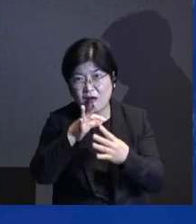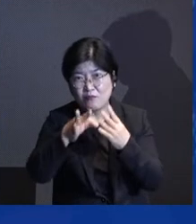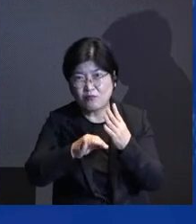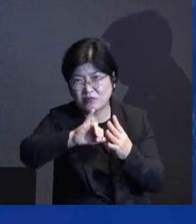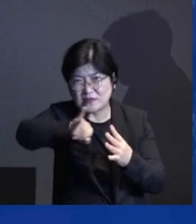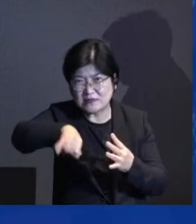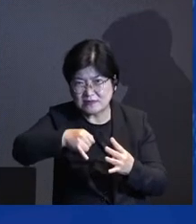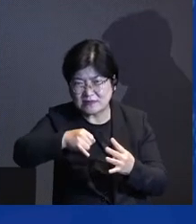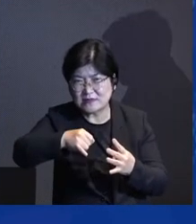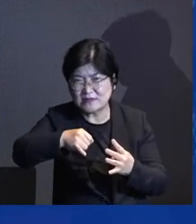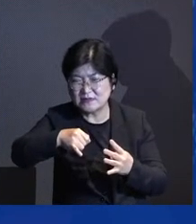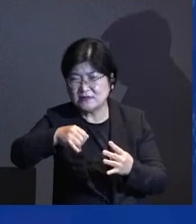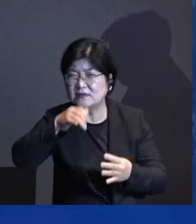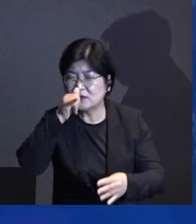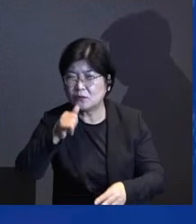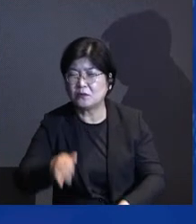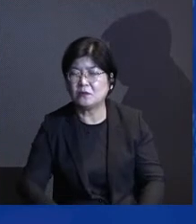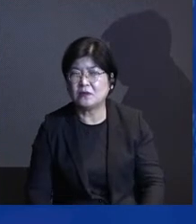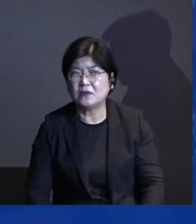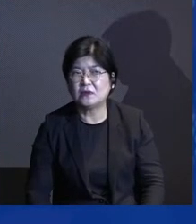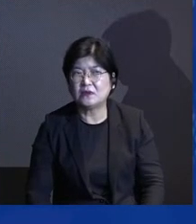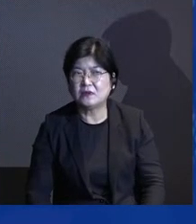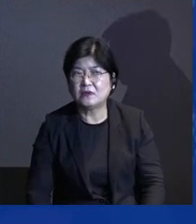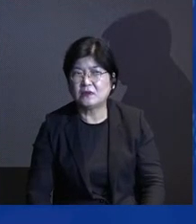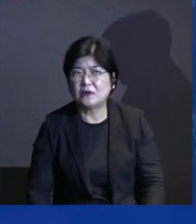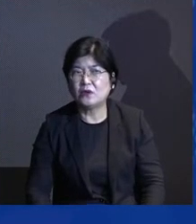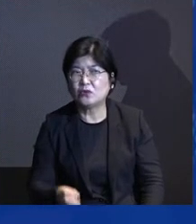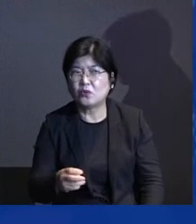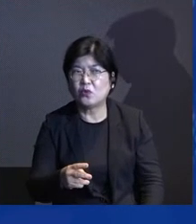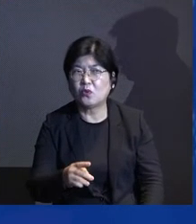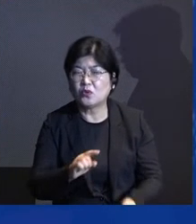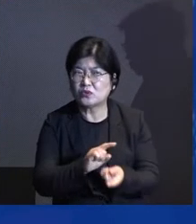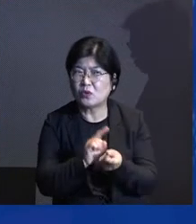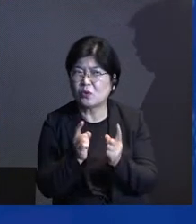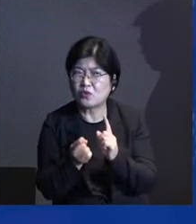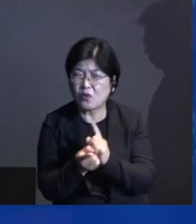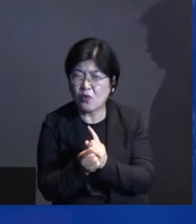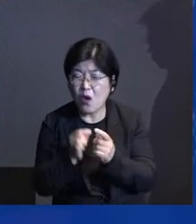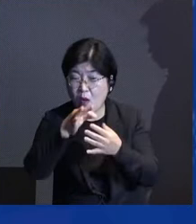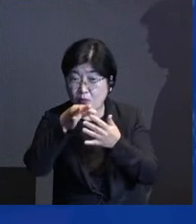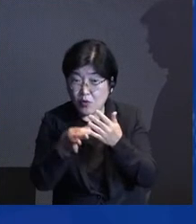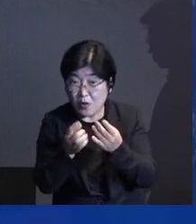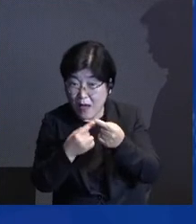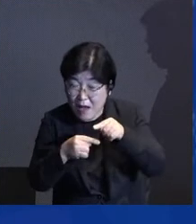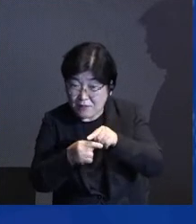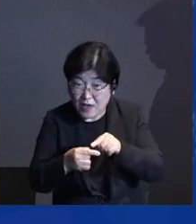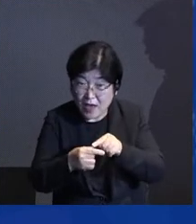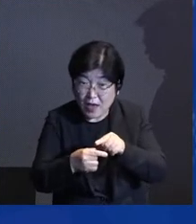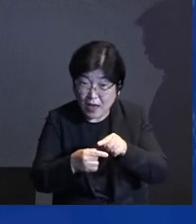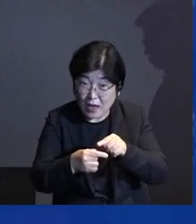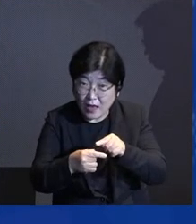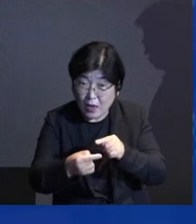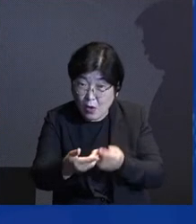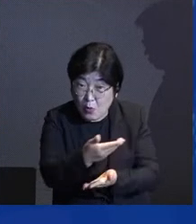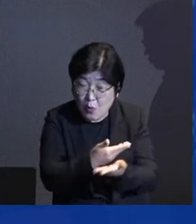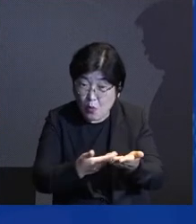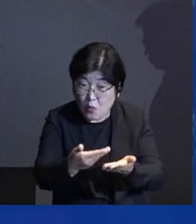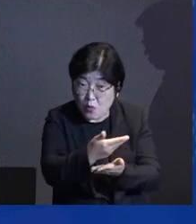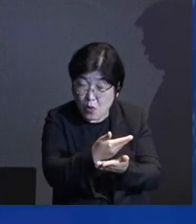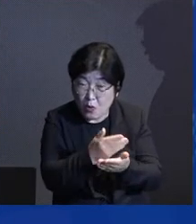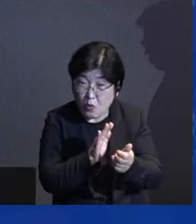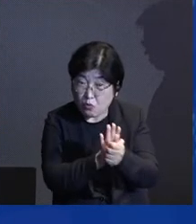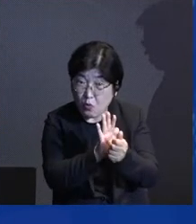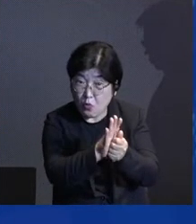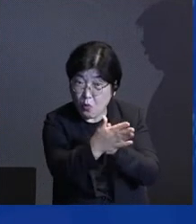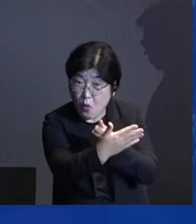having such a well-rounded activity areas can we provide the whole package of support to older person